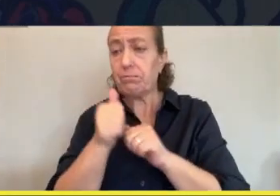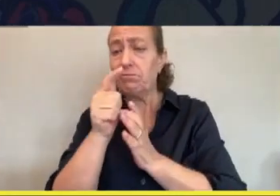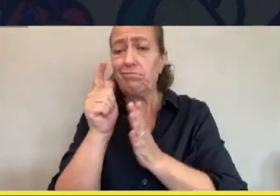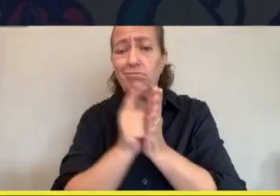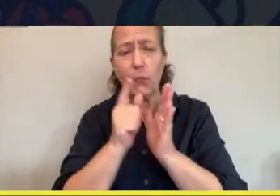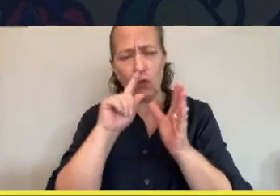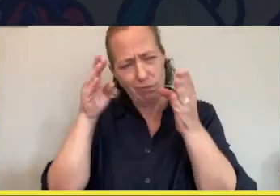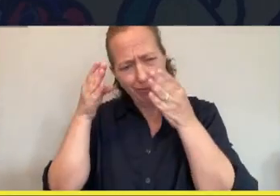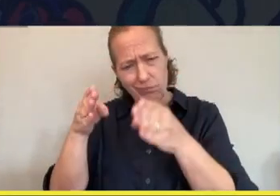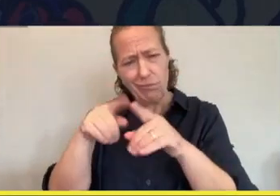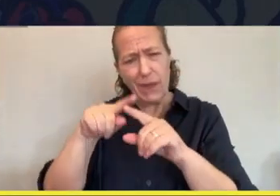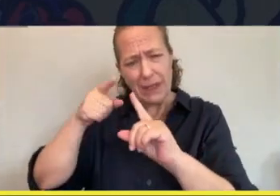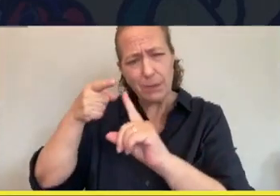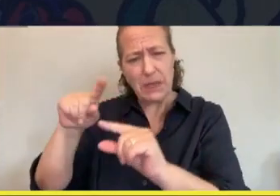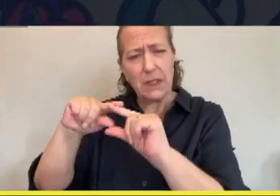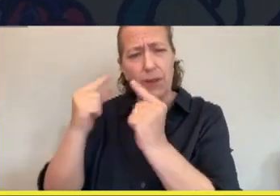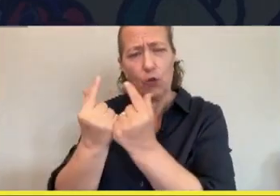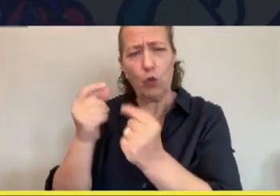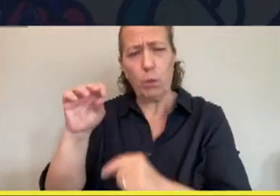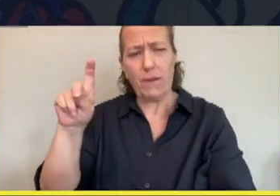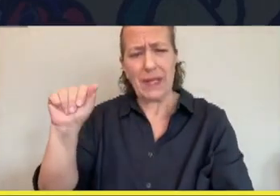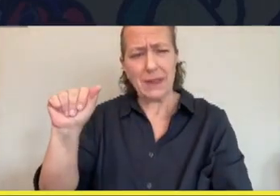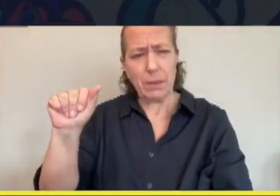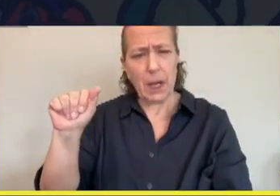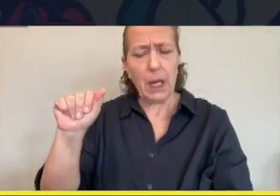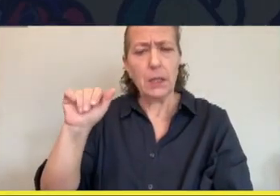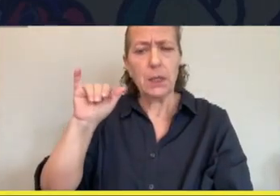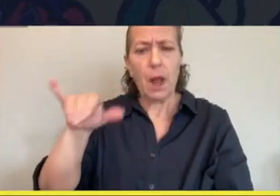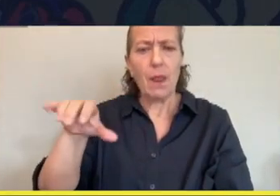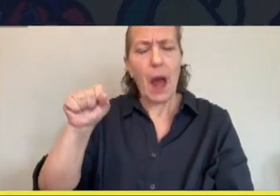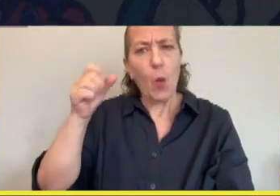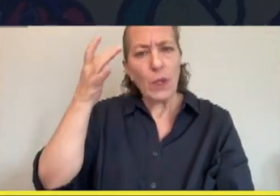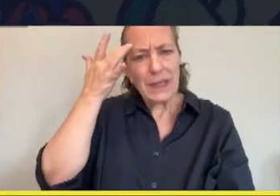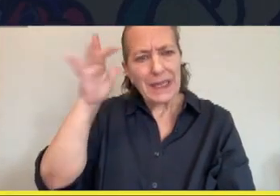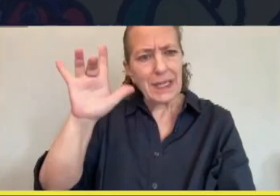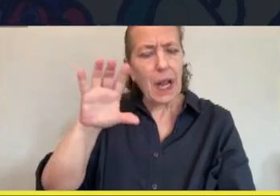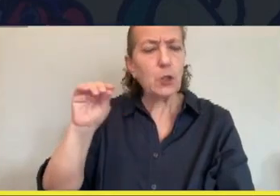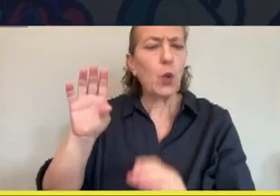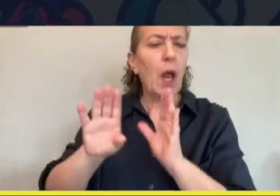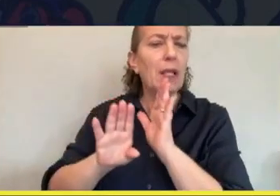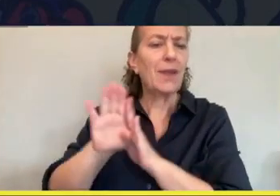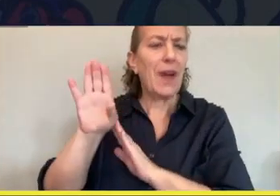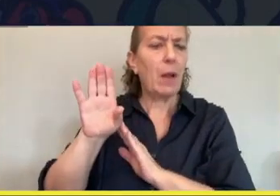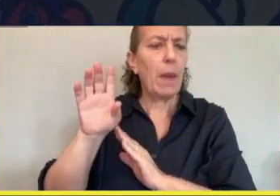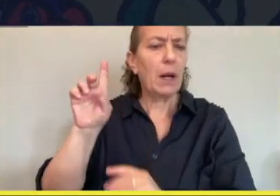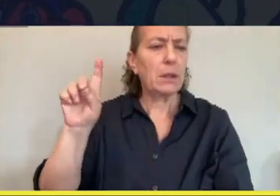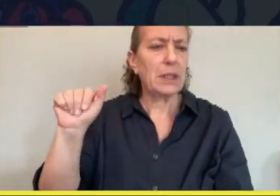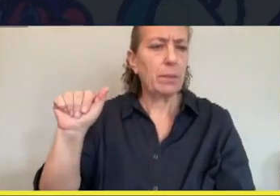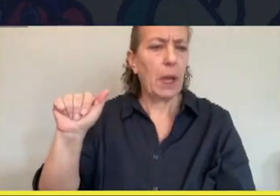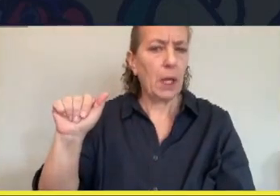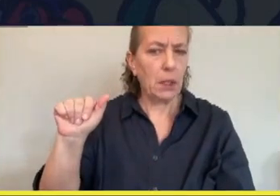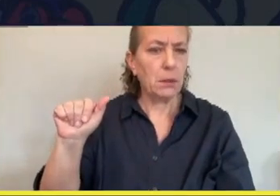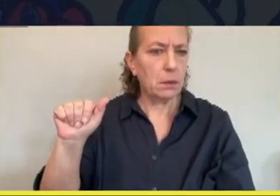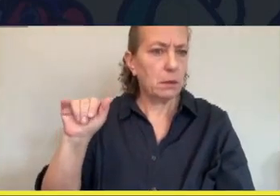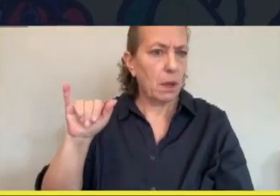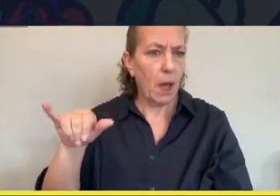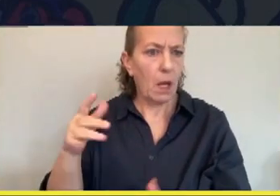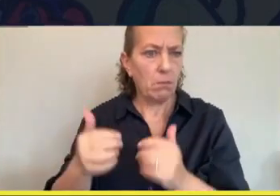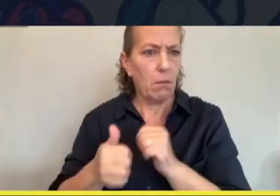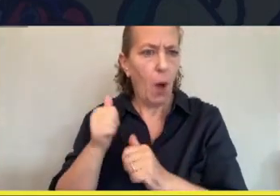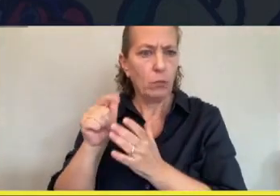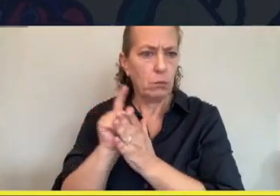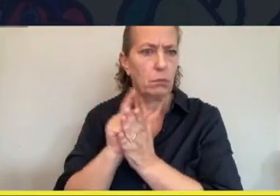of individuals with disabilities, which was intellectual and developmental disabilities in particular. But when we looked at that